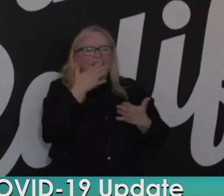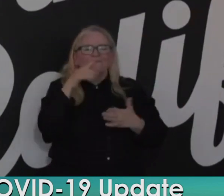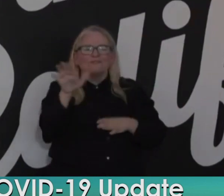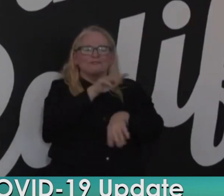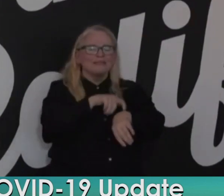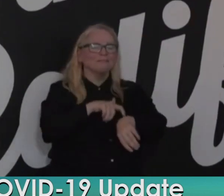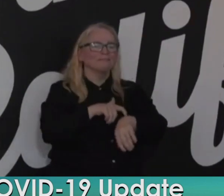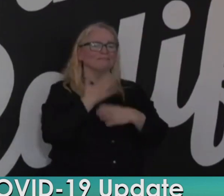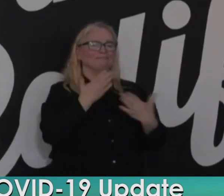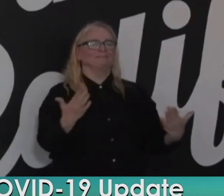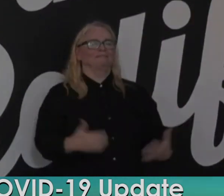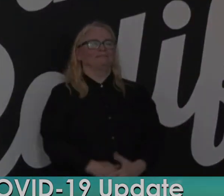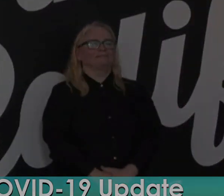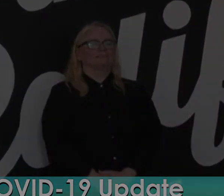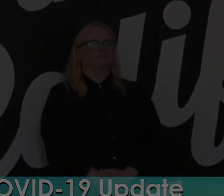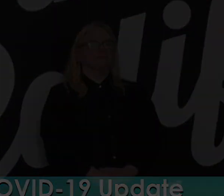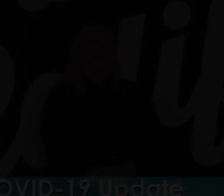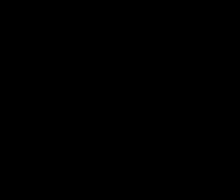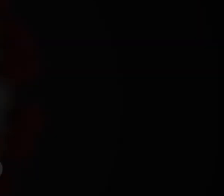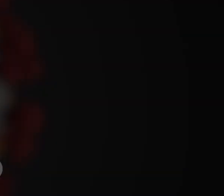in.